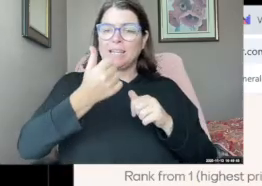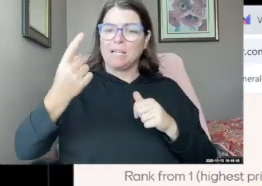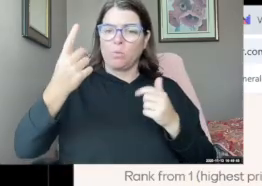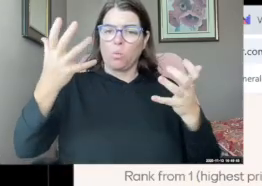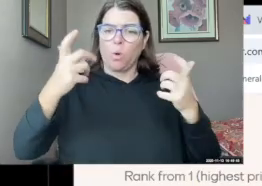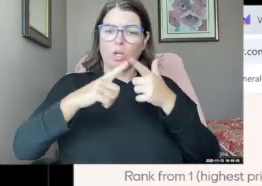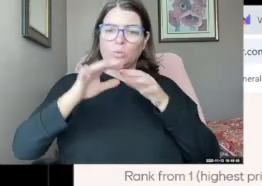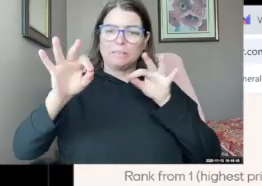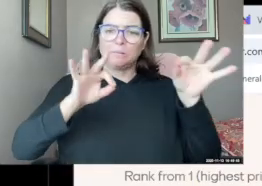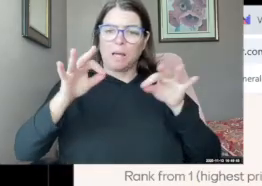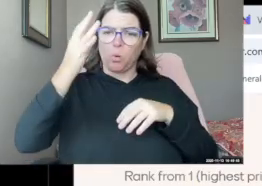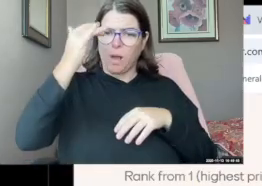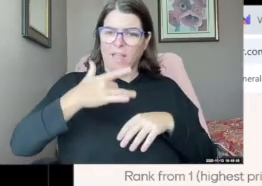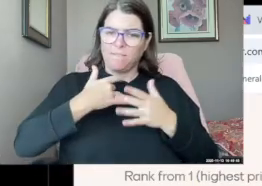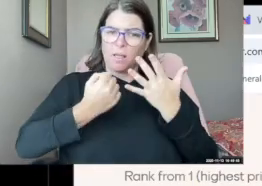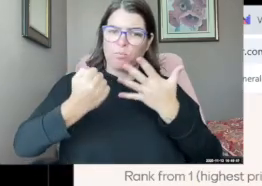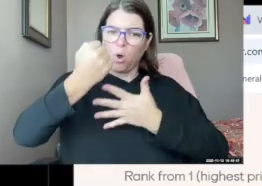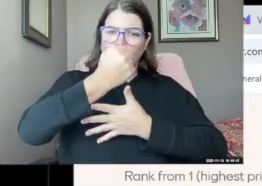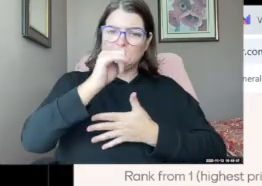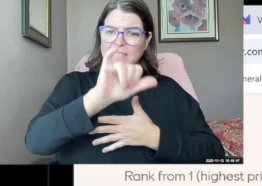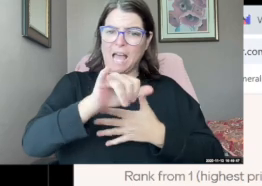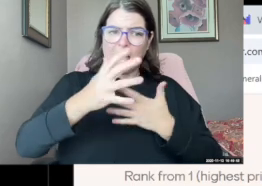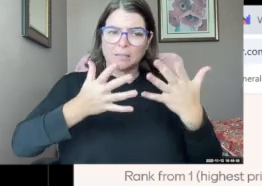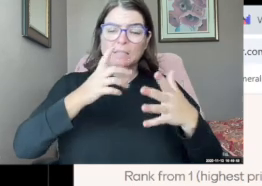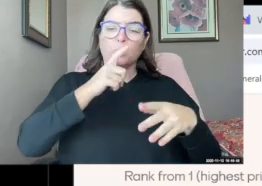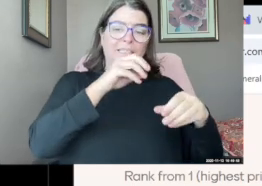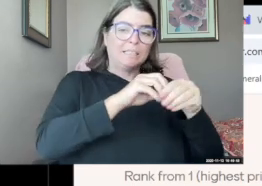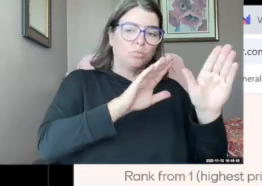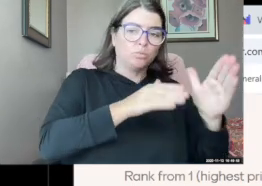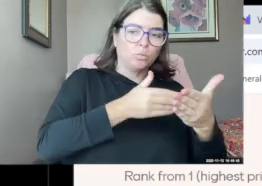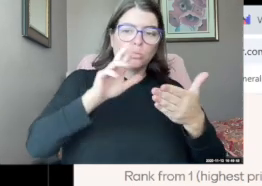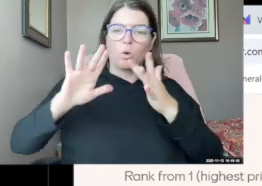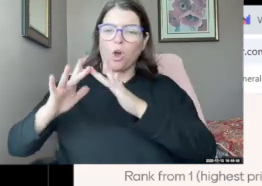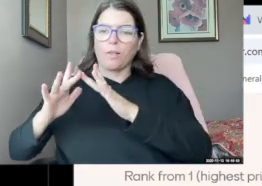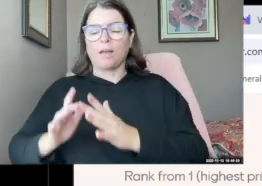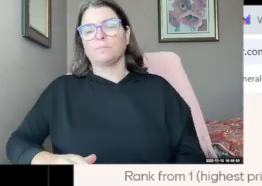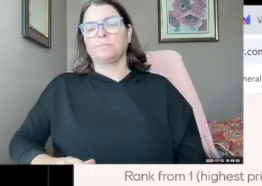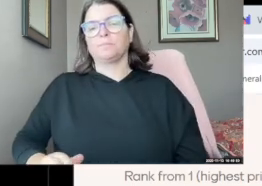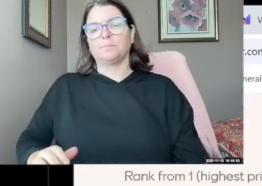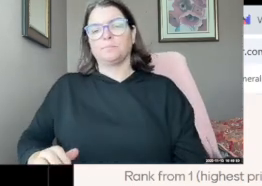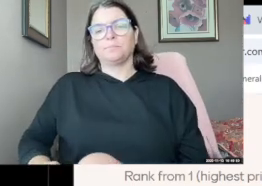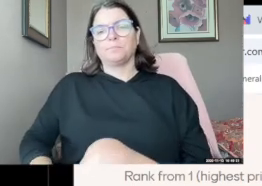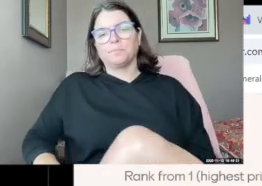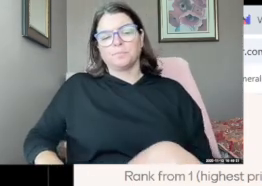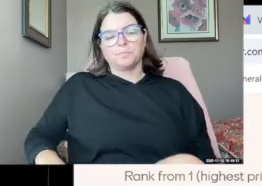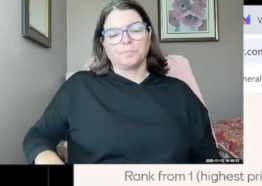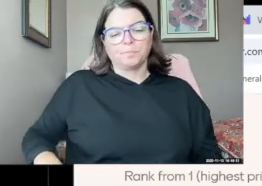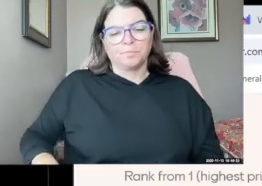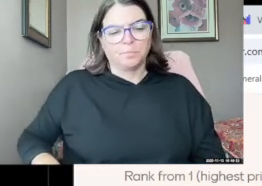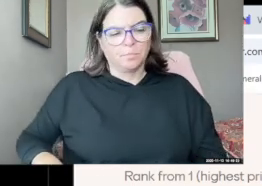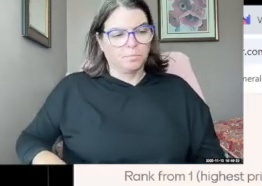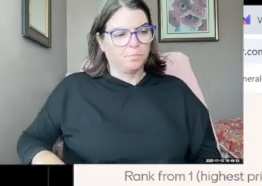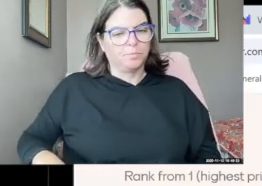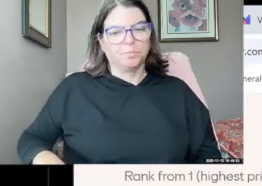are there folks who'd like to explain why they prioritized the way that they did, either in the room or